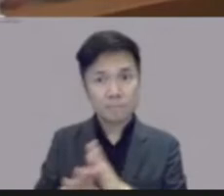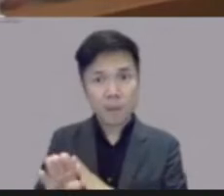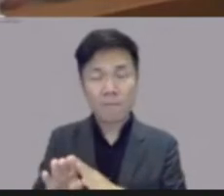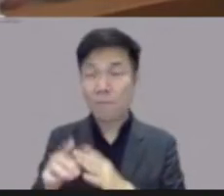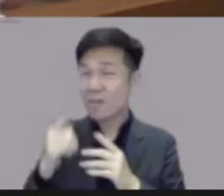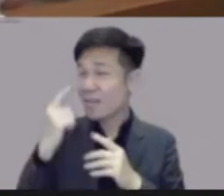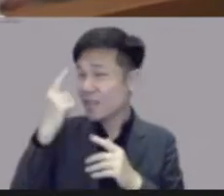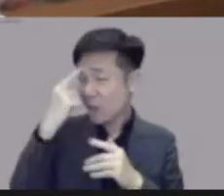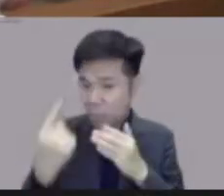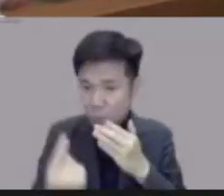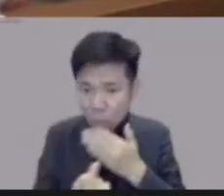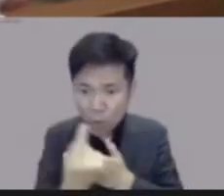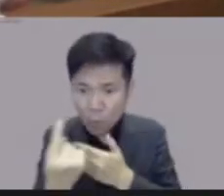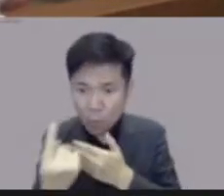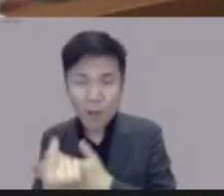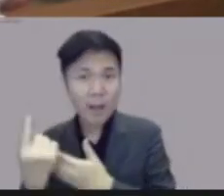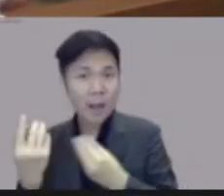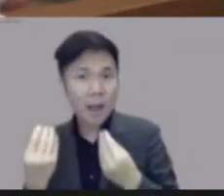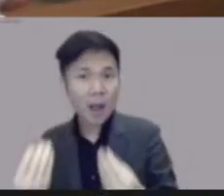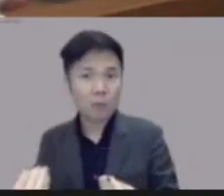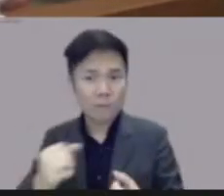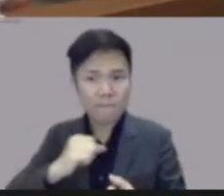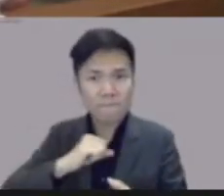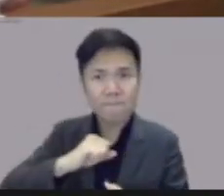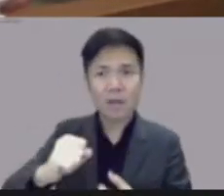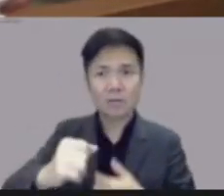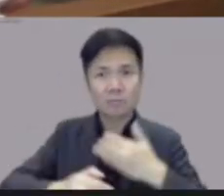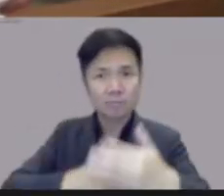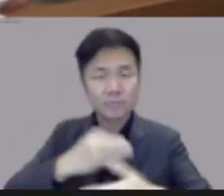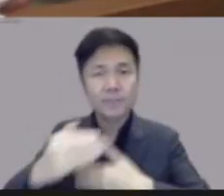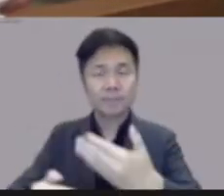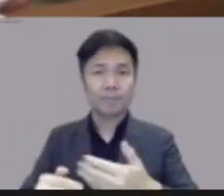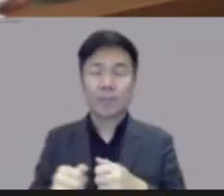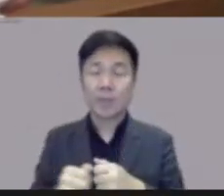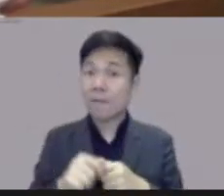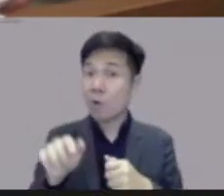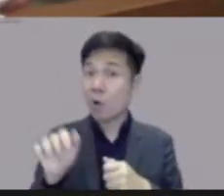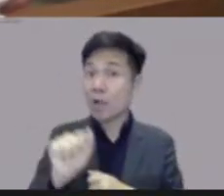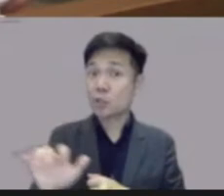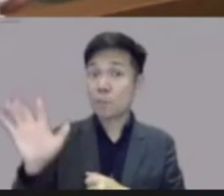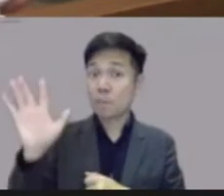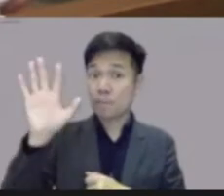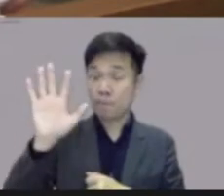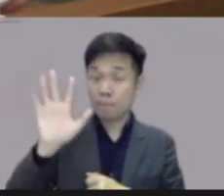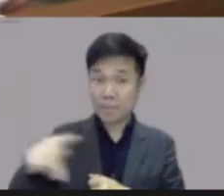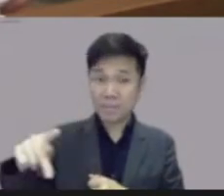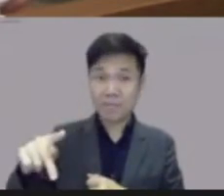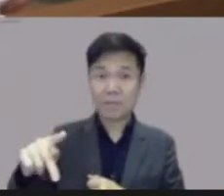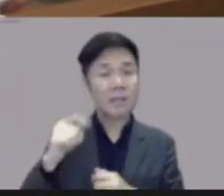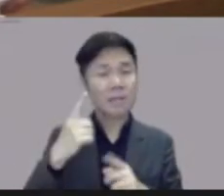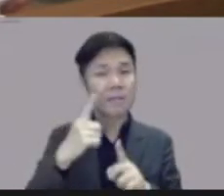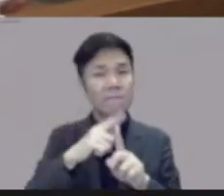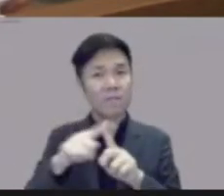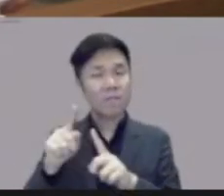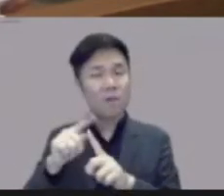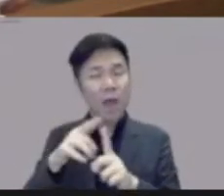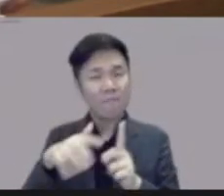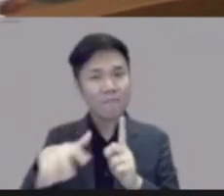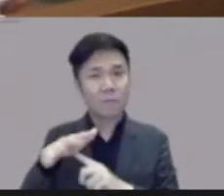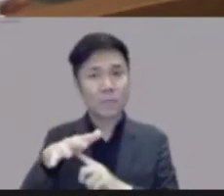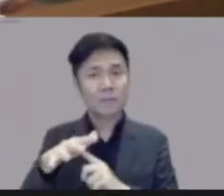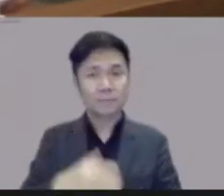accelerate actions and the monetary progress across asia-pacific region in key environmental areas